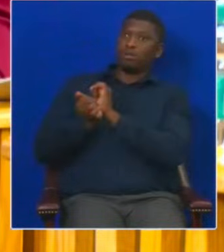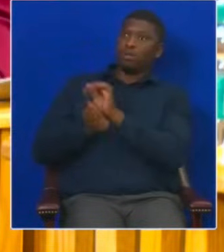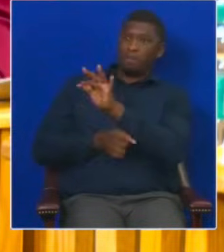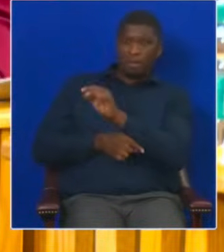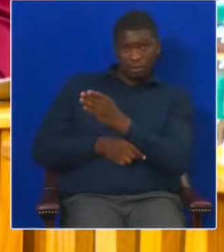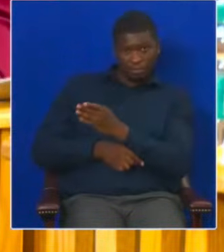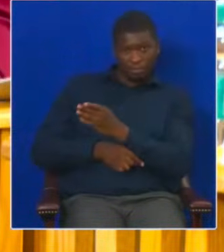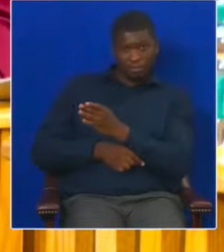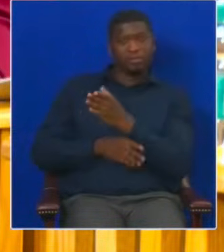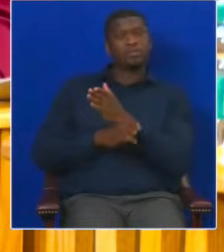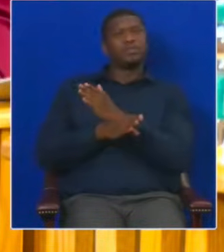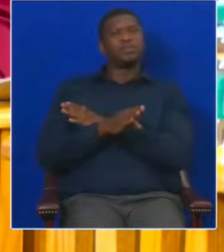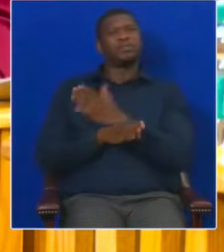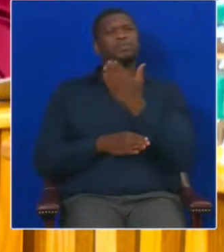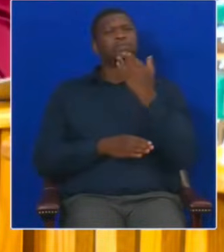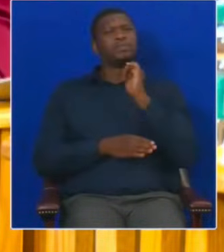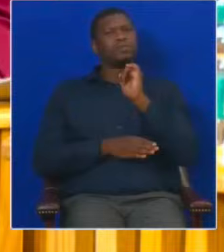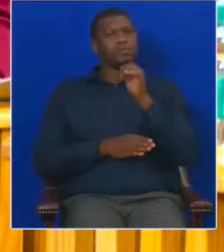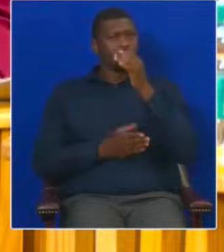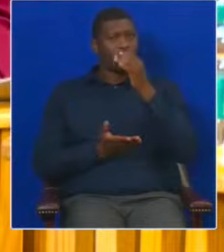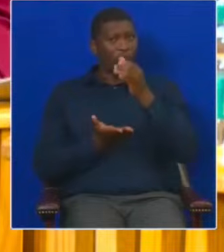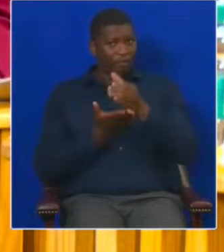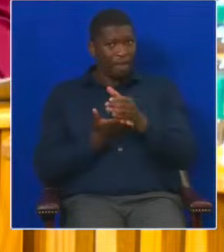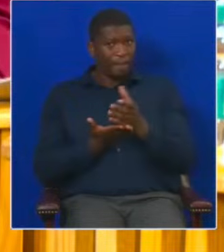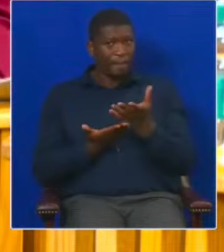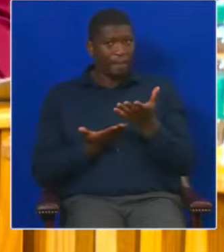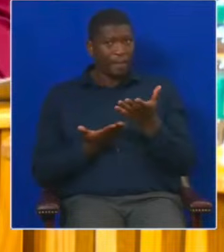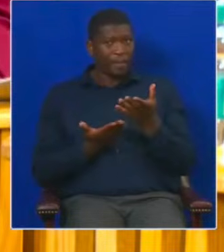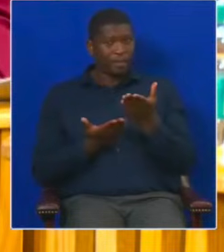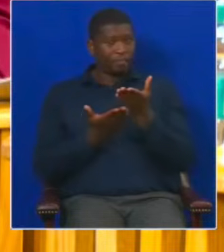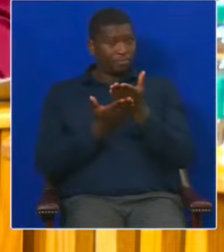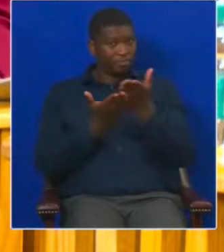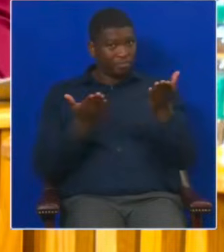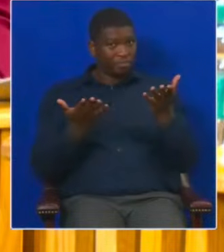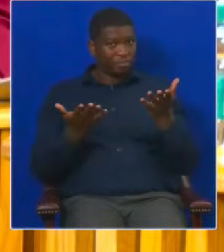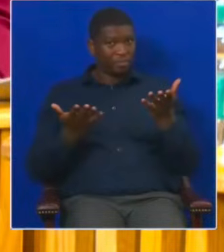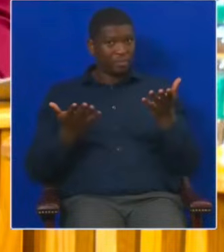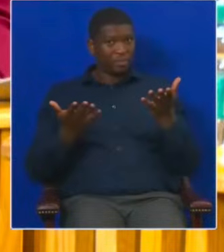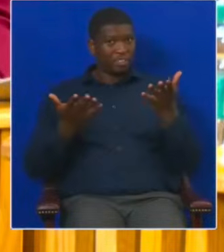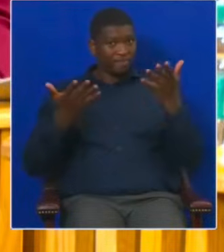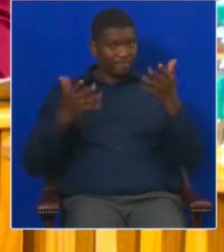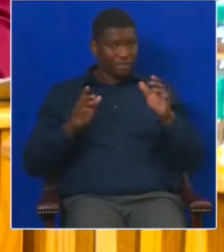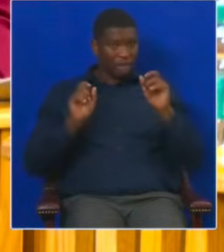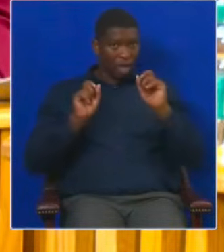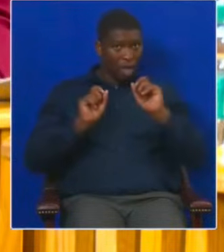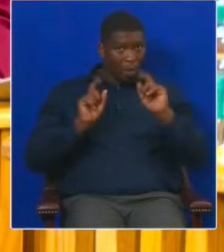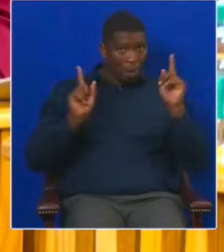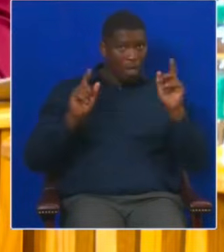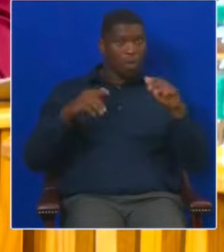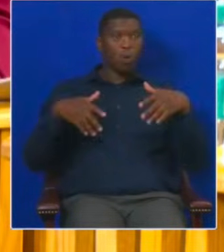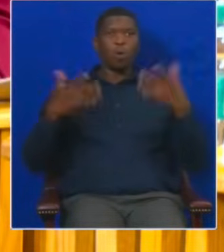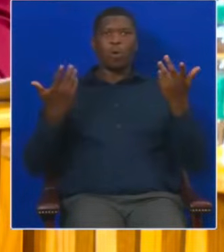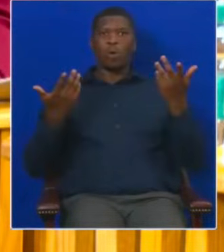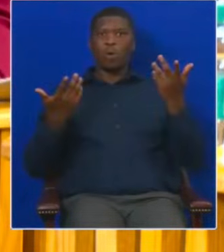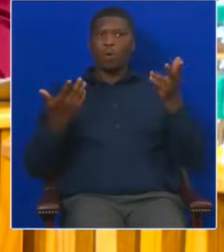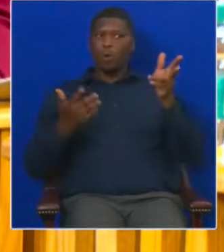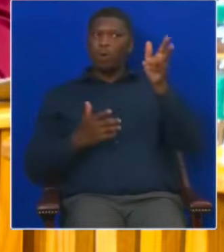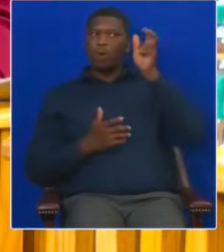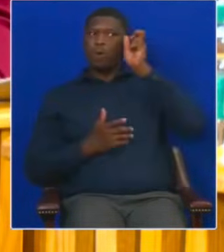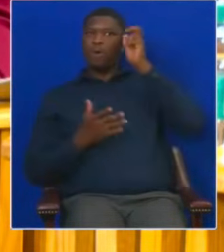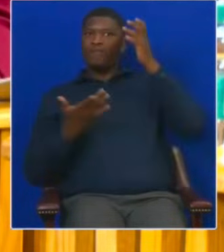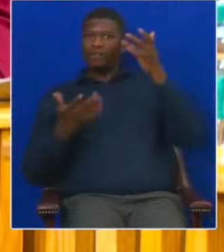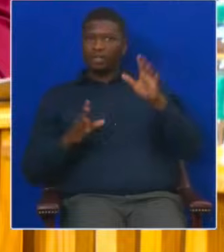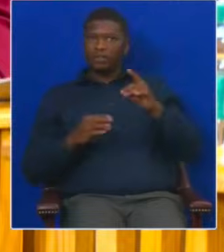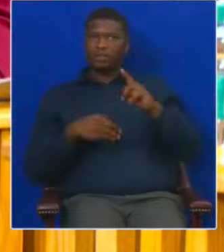confirm whether you had come across or were aware of Brigadier Nkwashu prior to his name